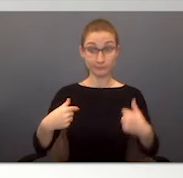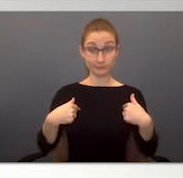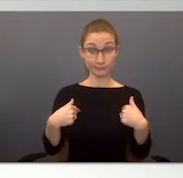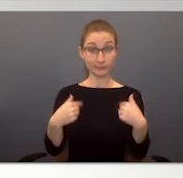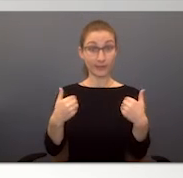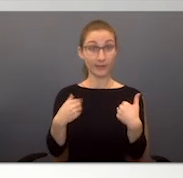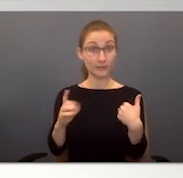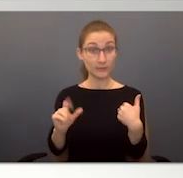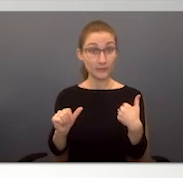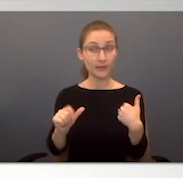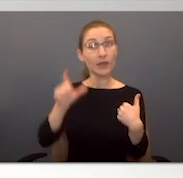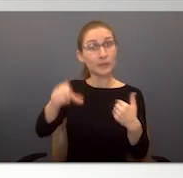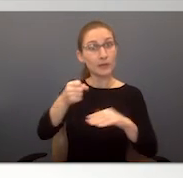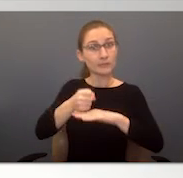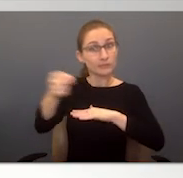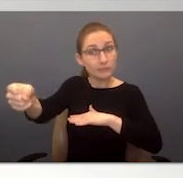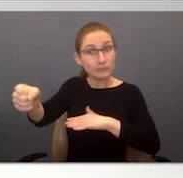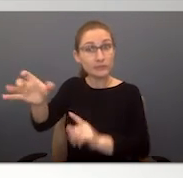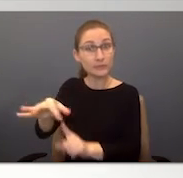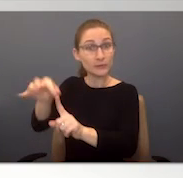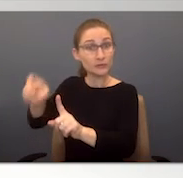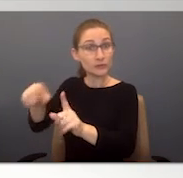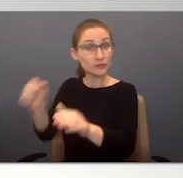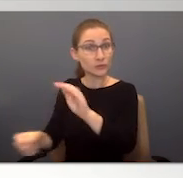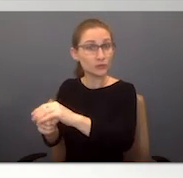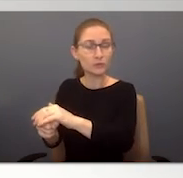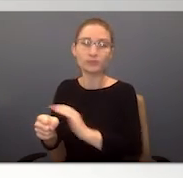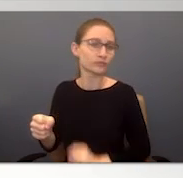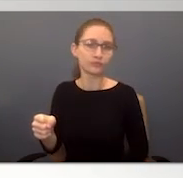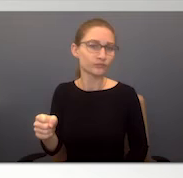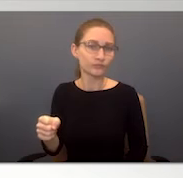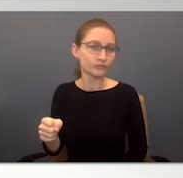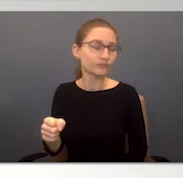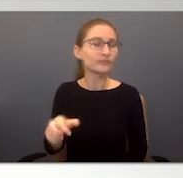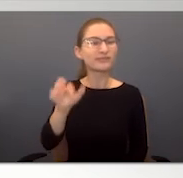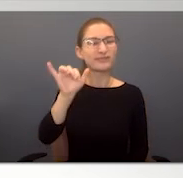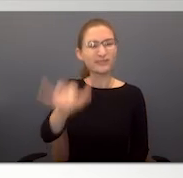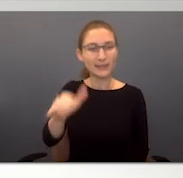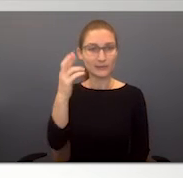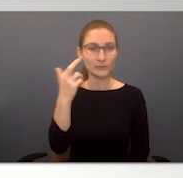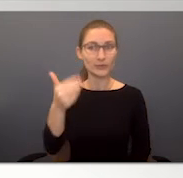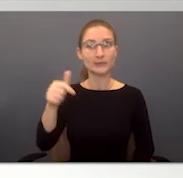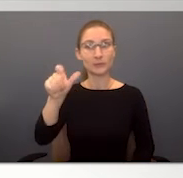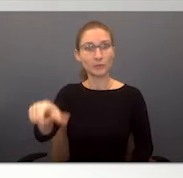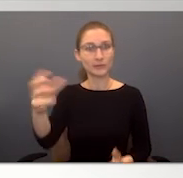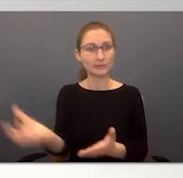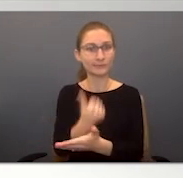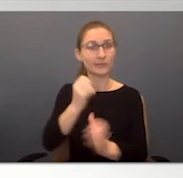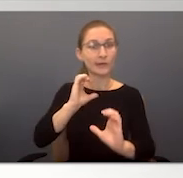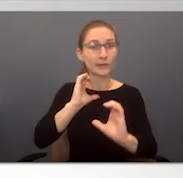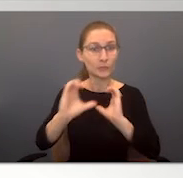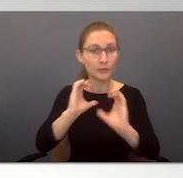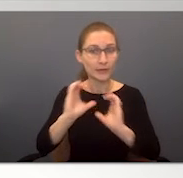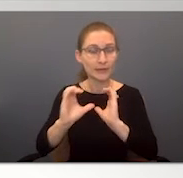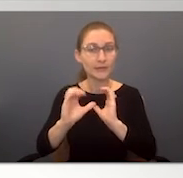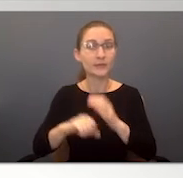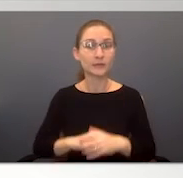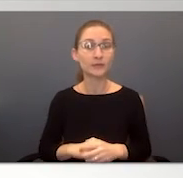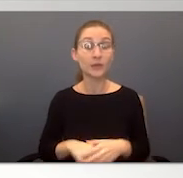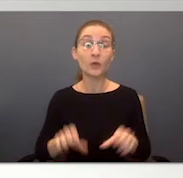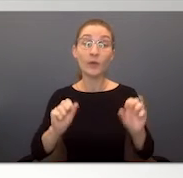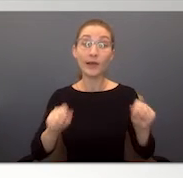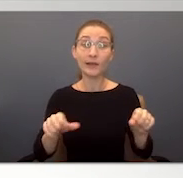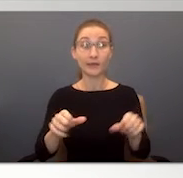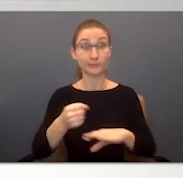can I stay? I can stay with friends or family. I can do like what I did. Well, I didn't do it that year, but what I have done in the